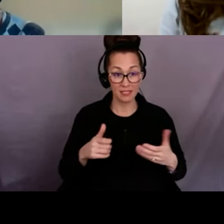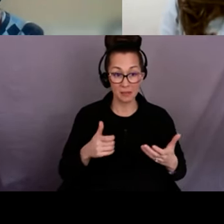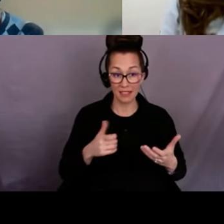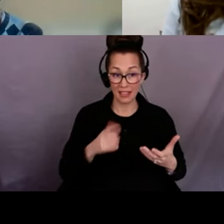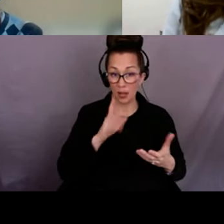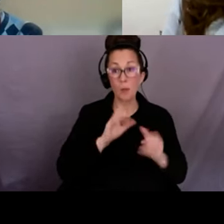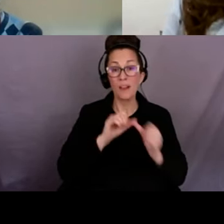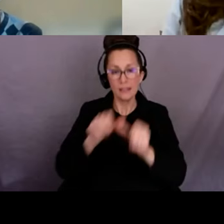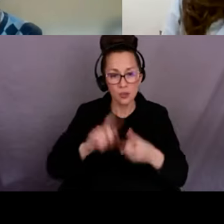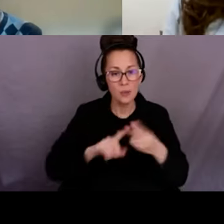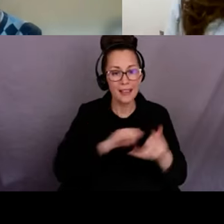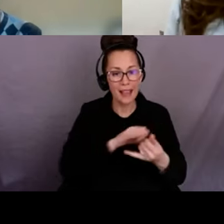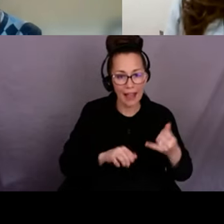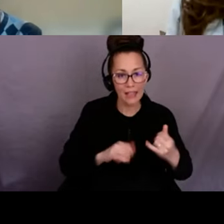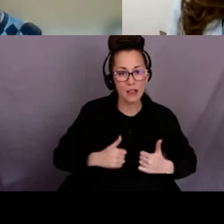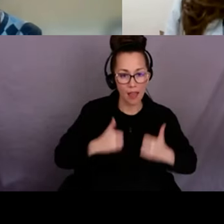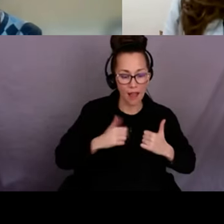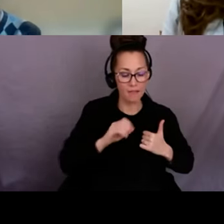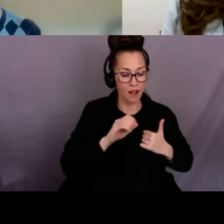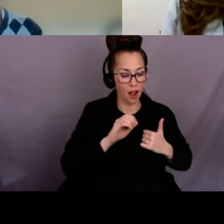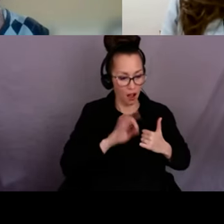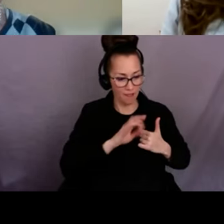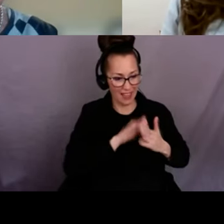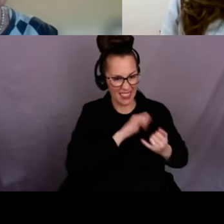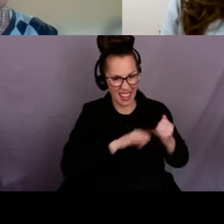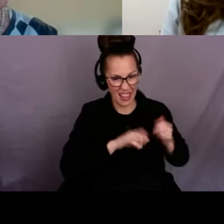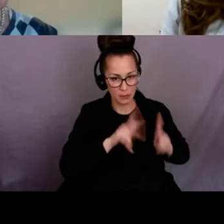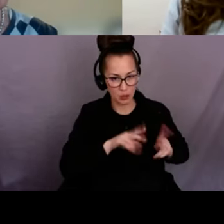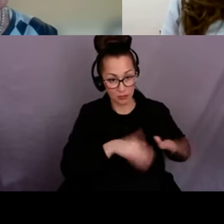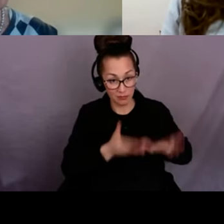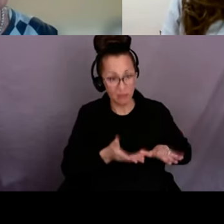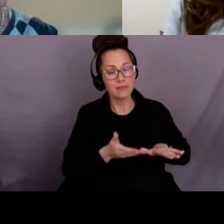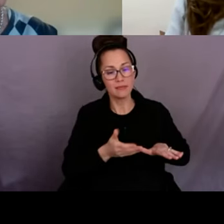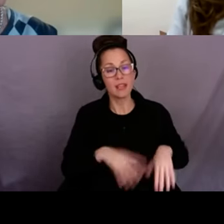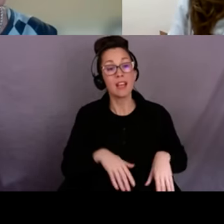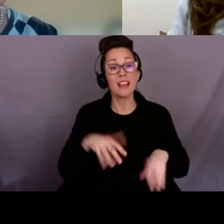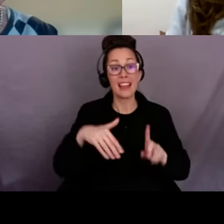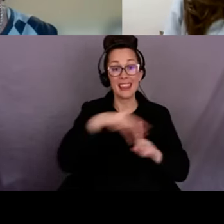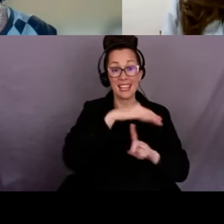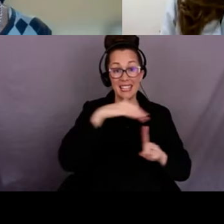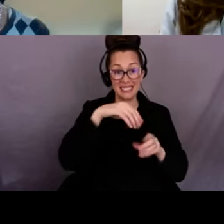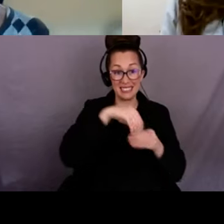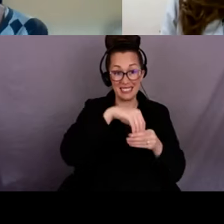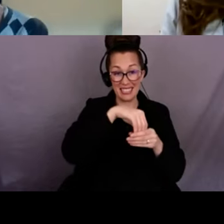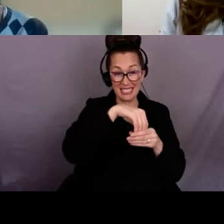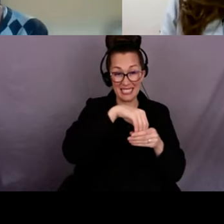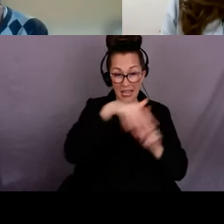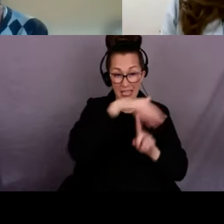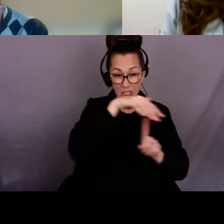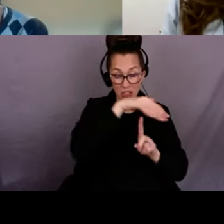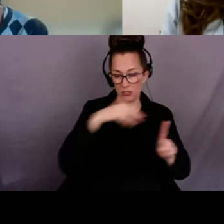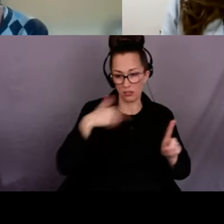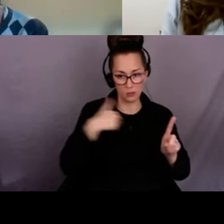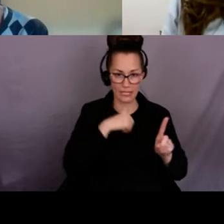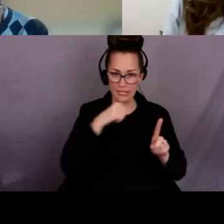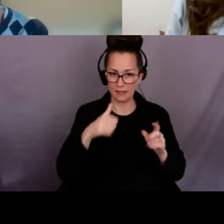last class member. The conditions inside Willowbrook were not wholly unknown. I think many of us are aware